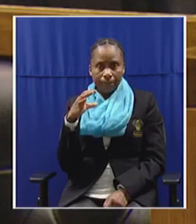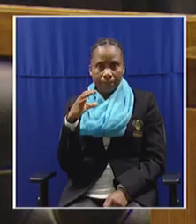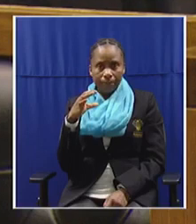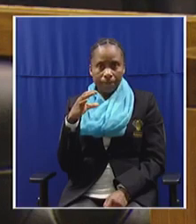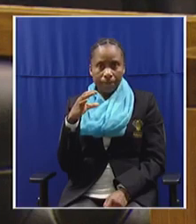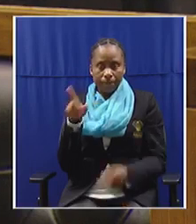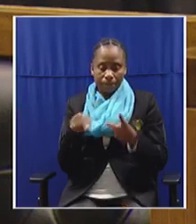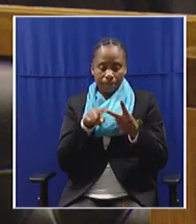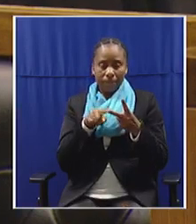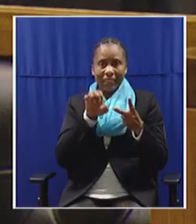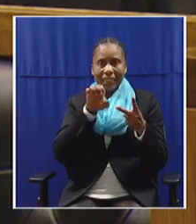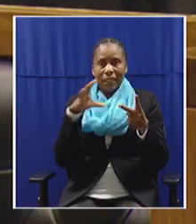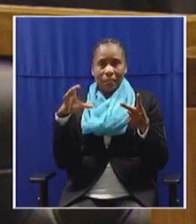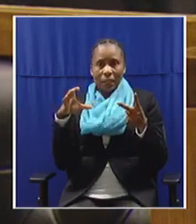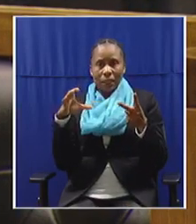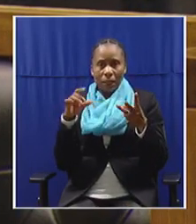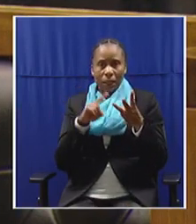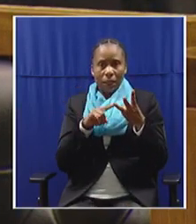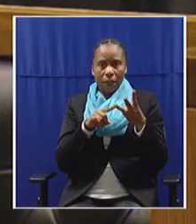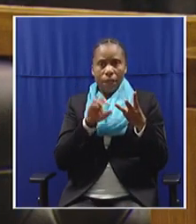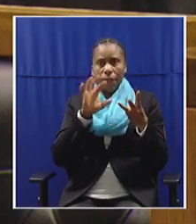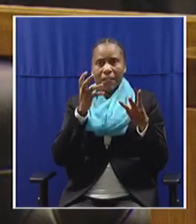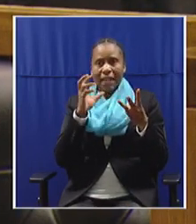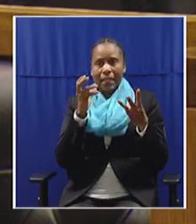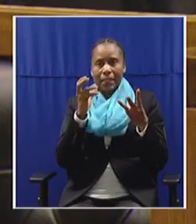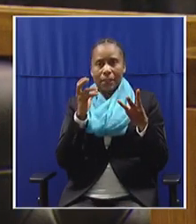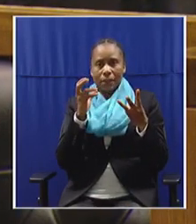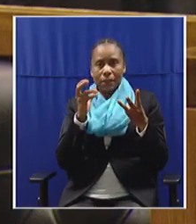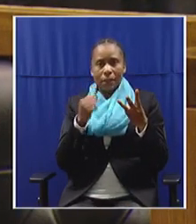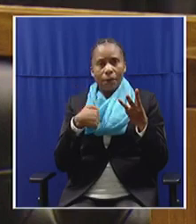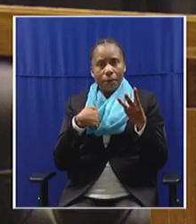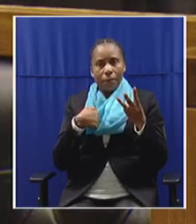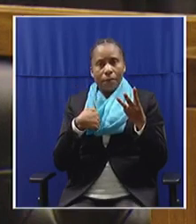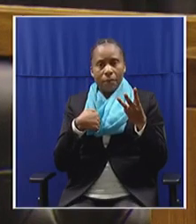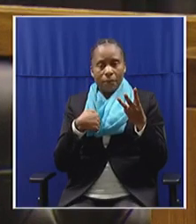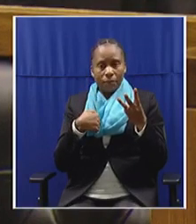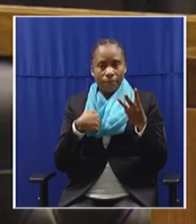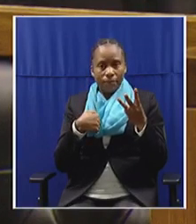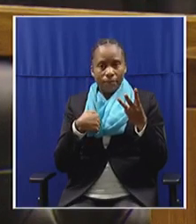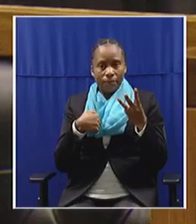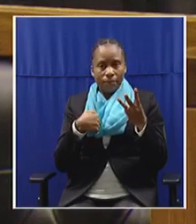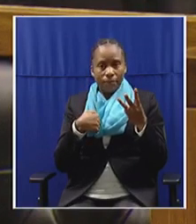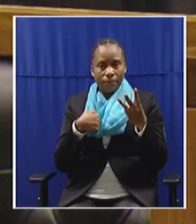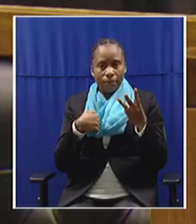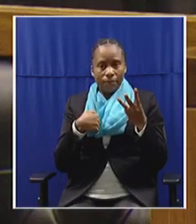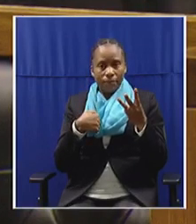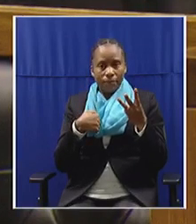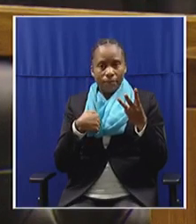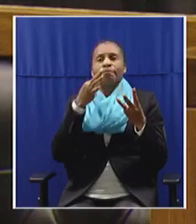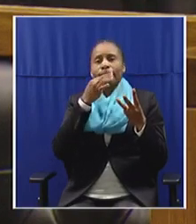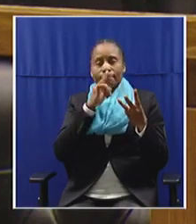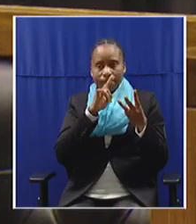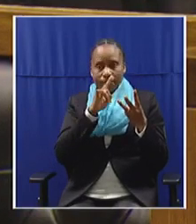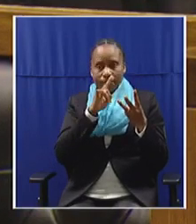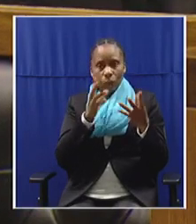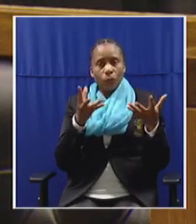mentioned the Eastern Cape, mentioned Free State. And I've made an undertaking that together with the